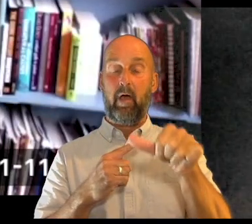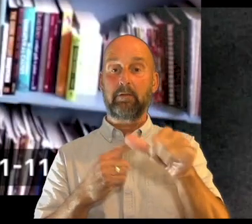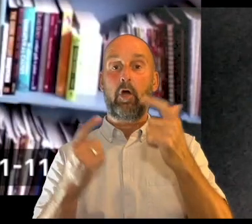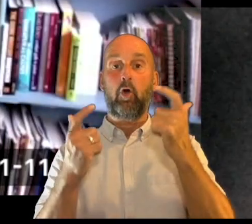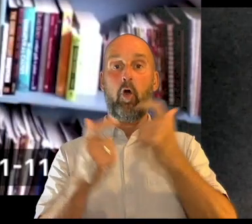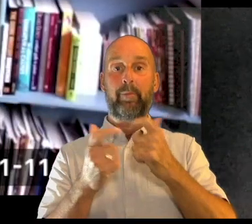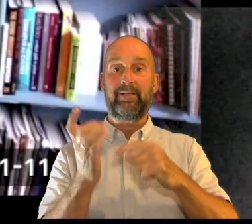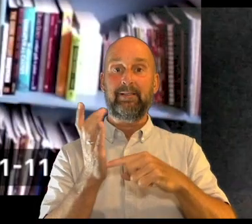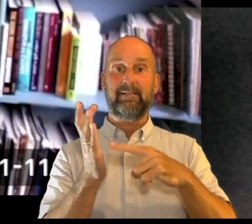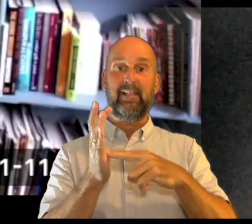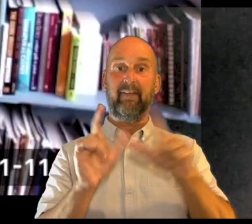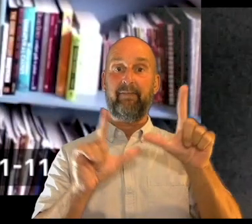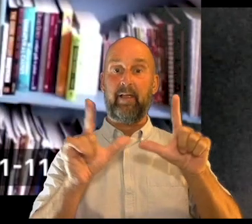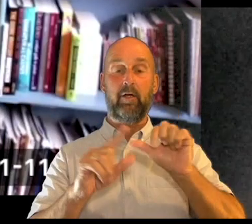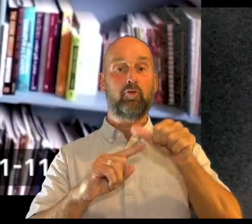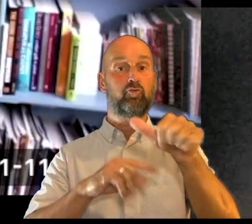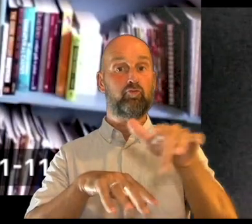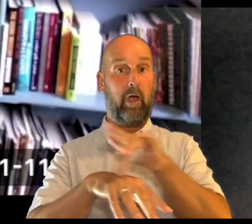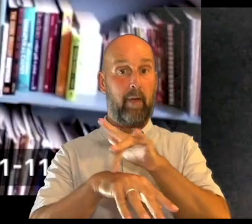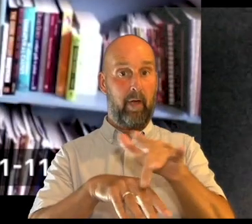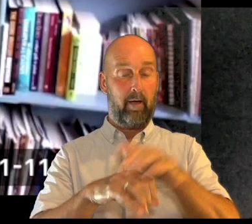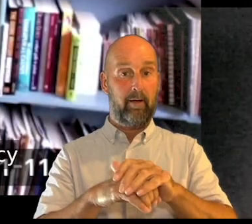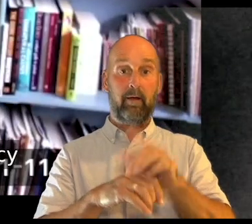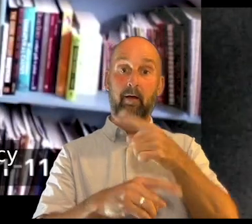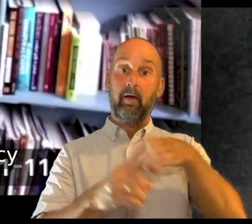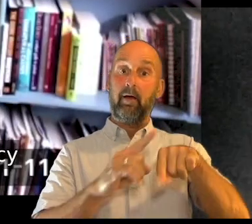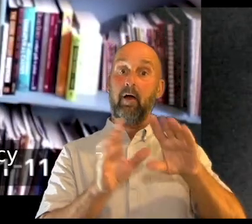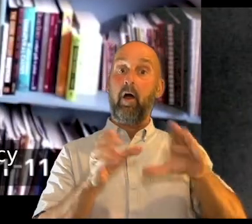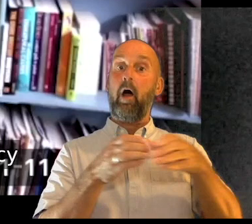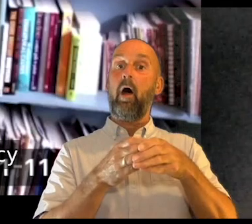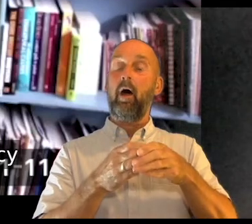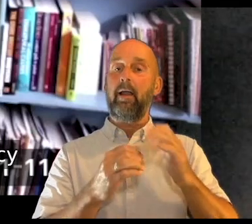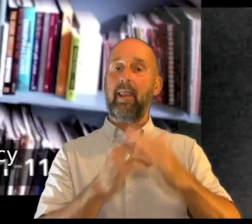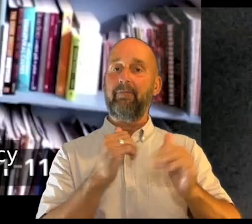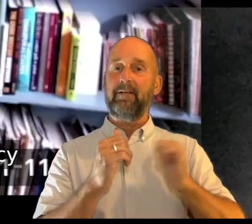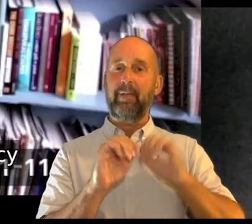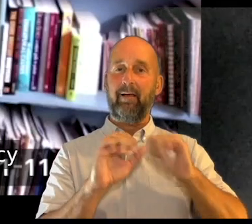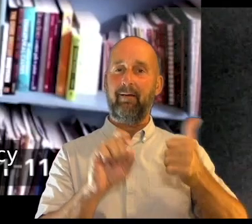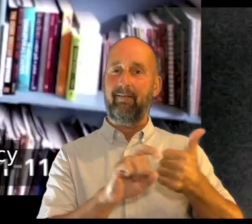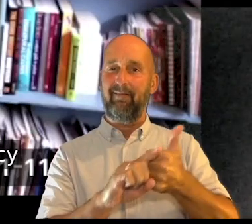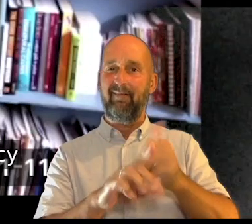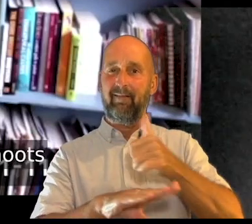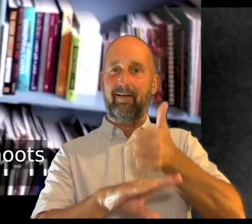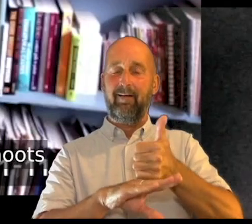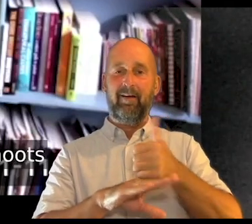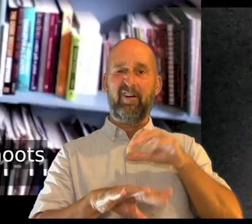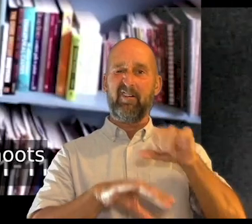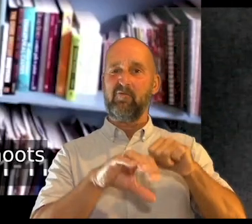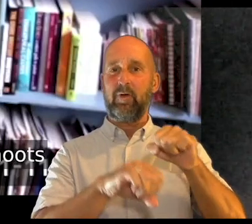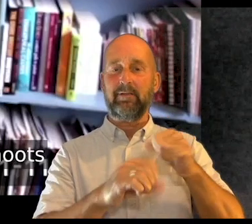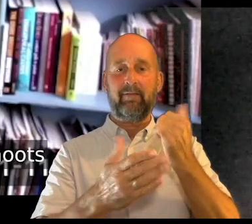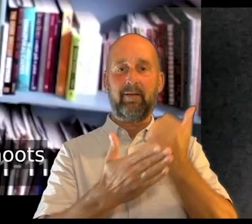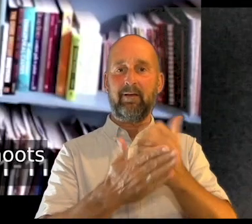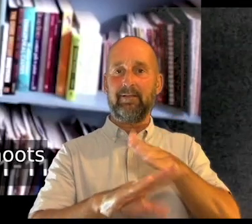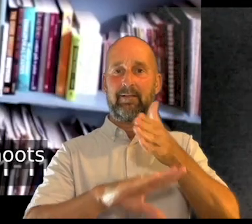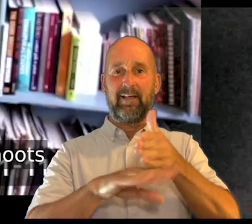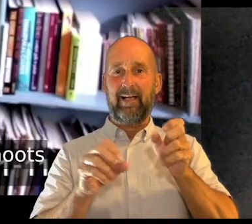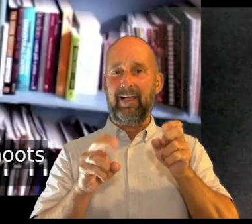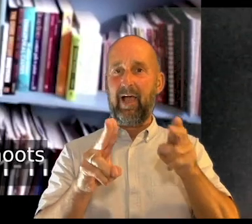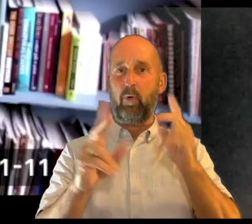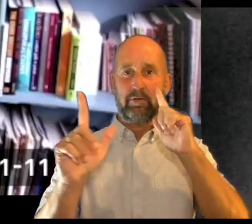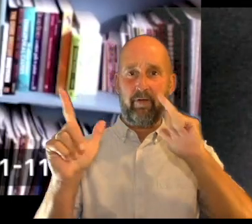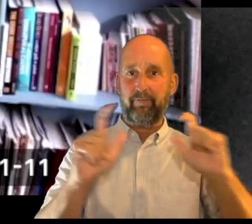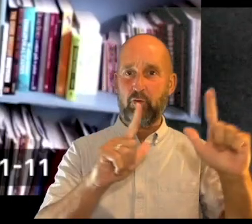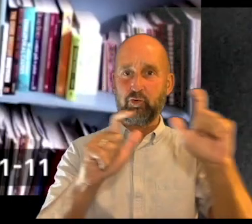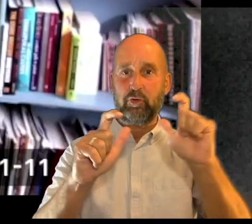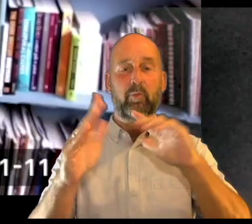series about a group of unexpected allies who found and try to run a progressive agency producing catwalk shows and photo